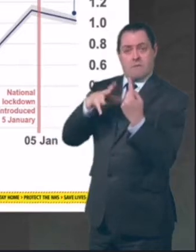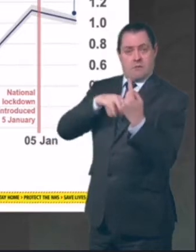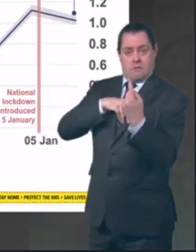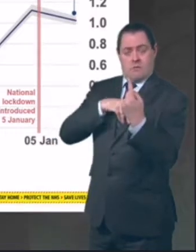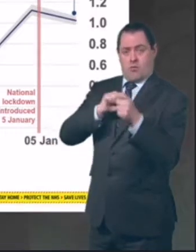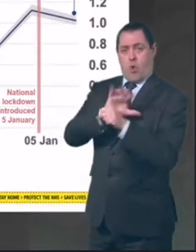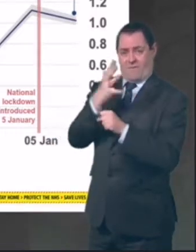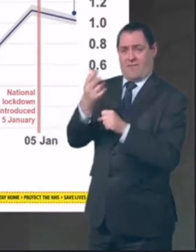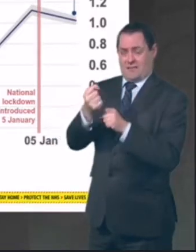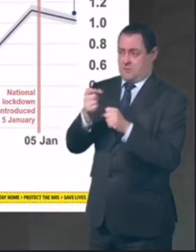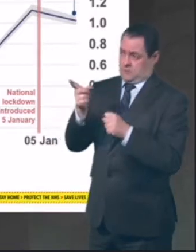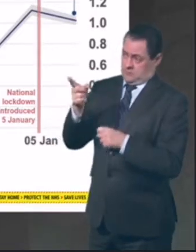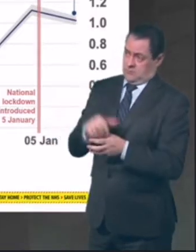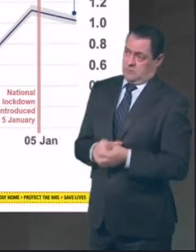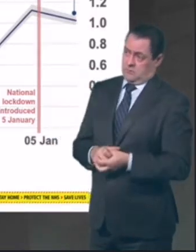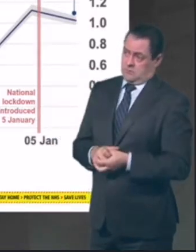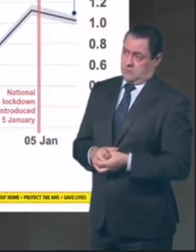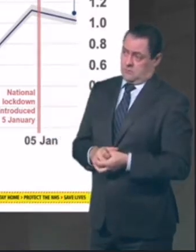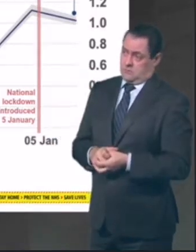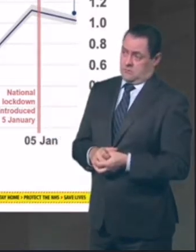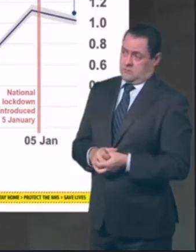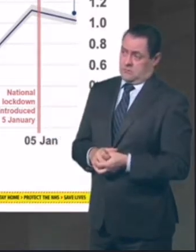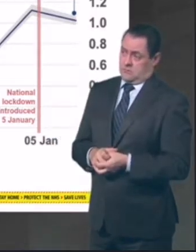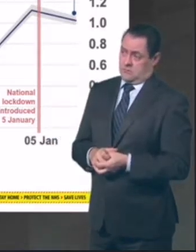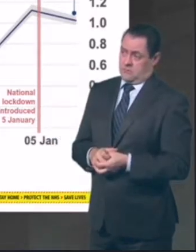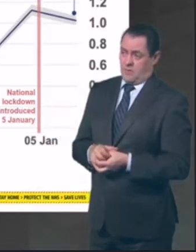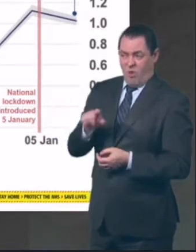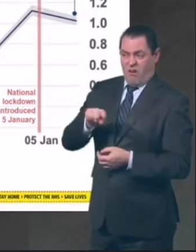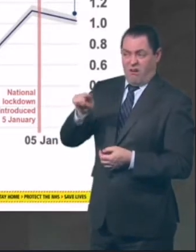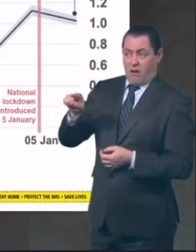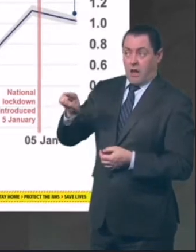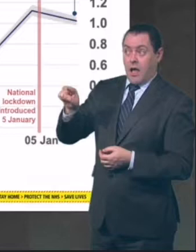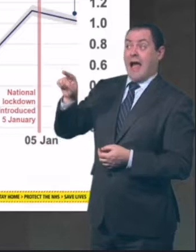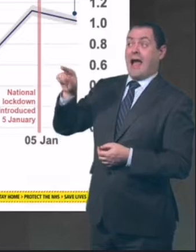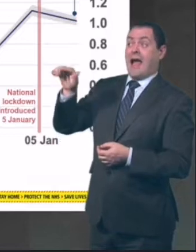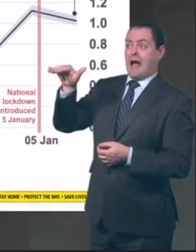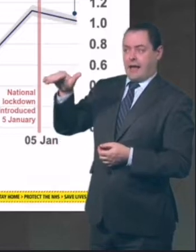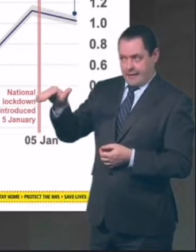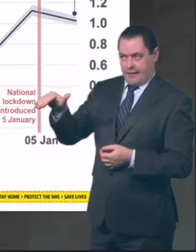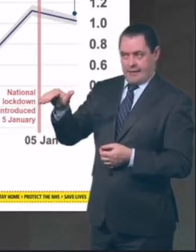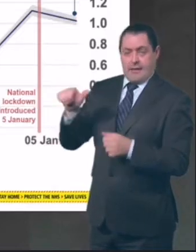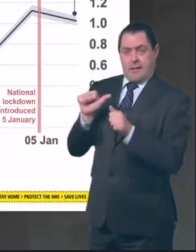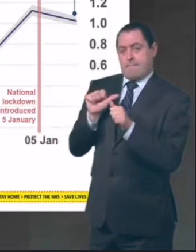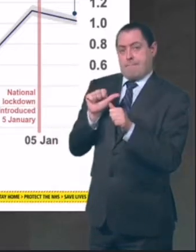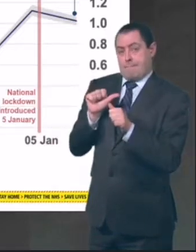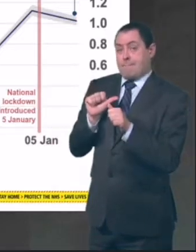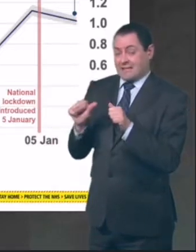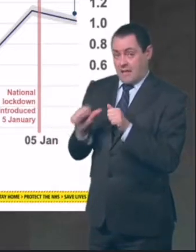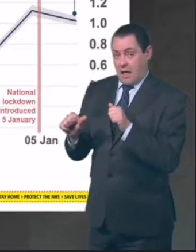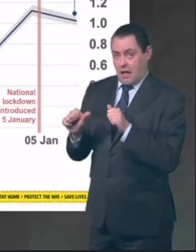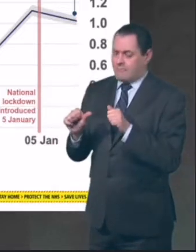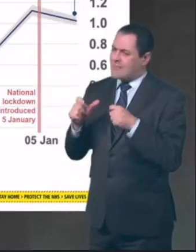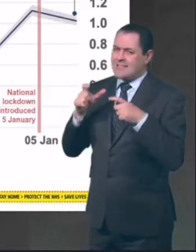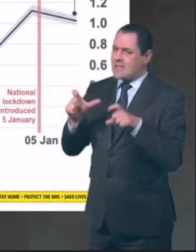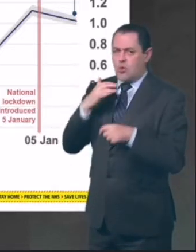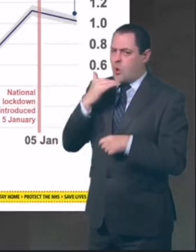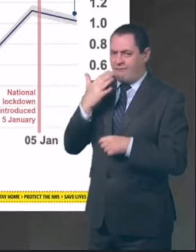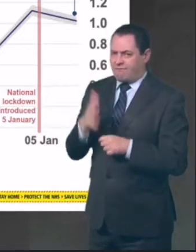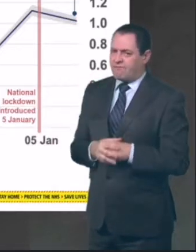definite signs of improvement, but from a very high level, remaining at a very high level, thanks to the extraordinary work that everybody has done